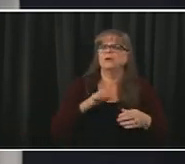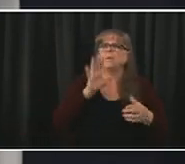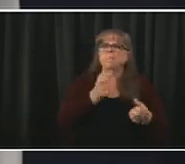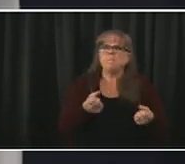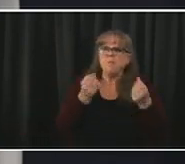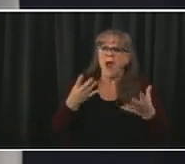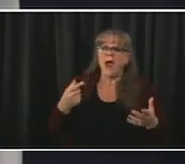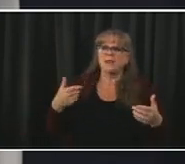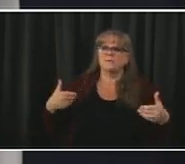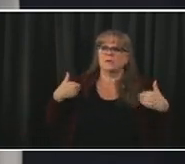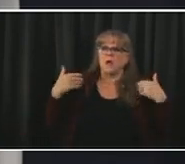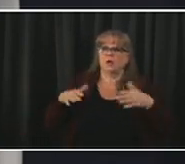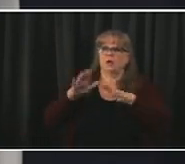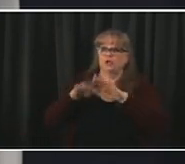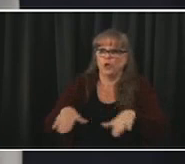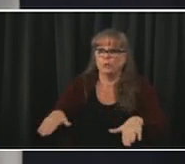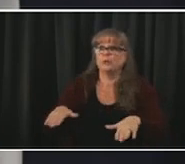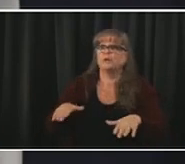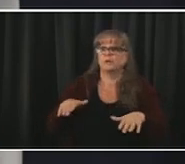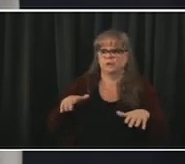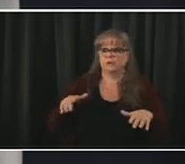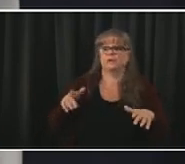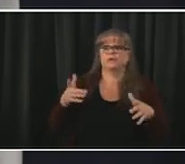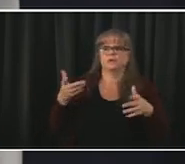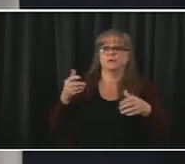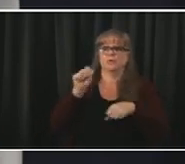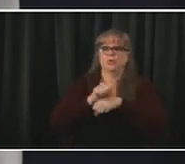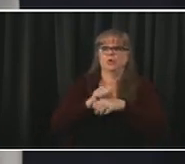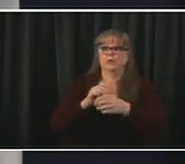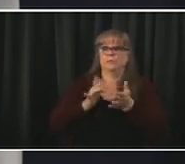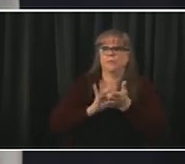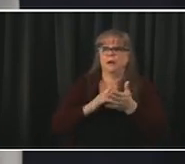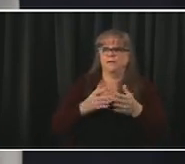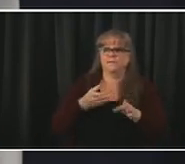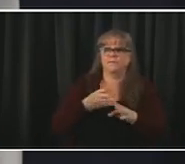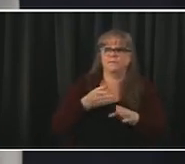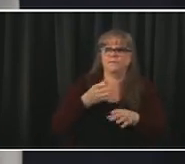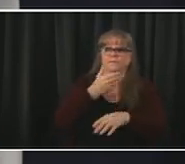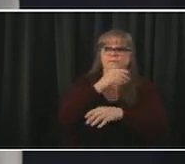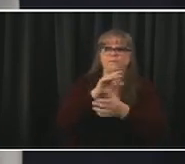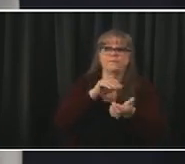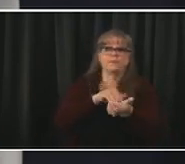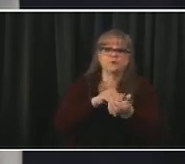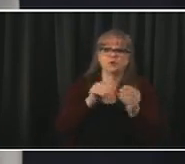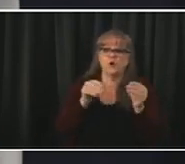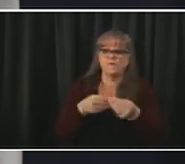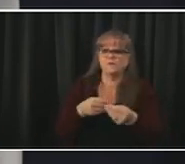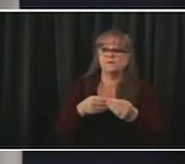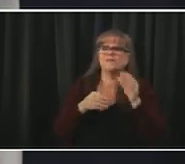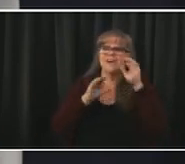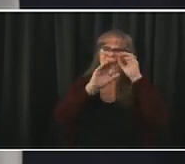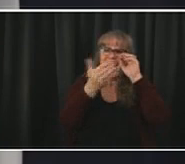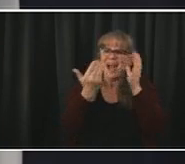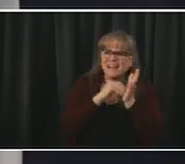the information that's been presented to me that the pandemic will be over when we achieve 70% immunity.